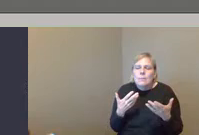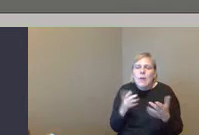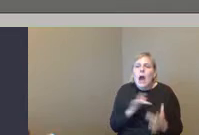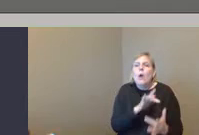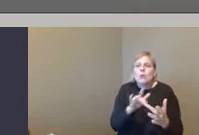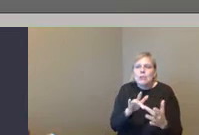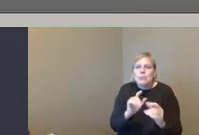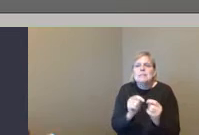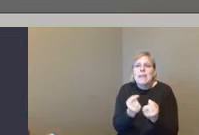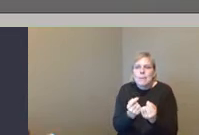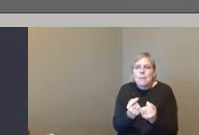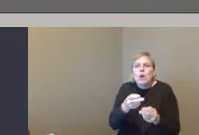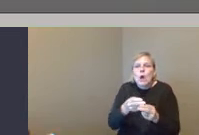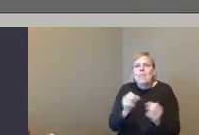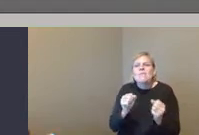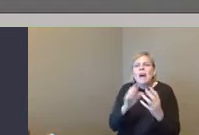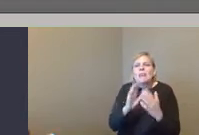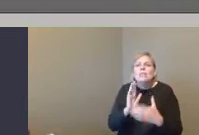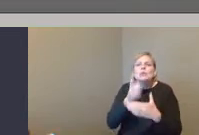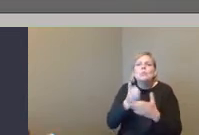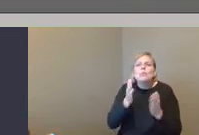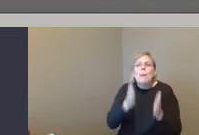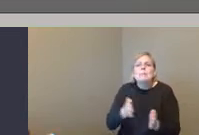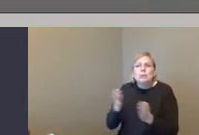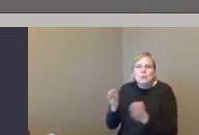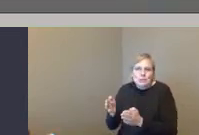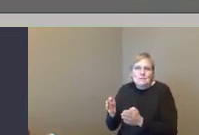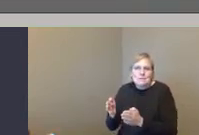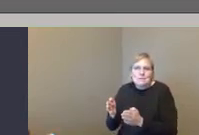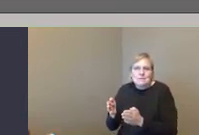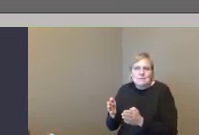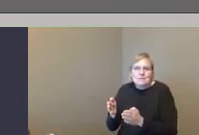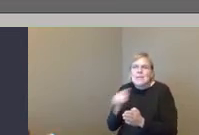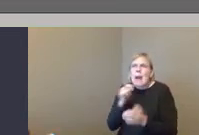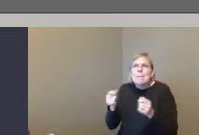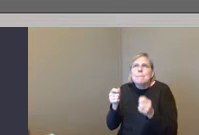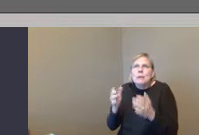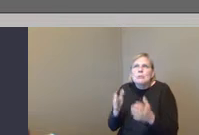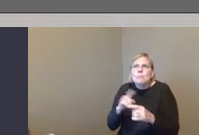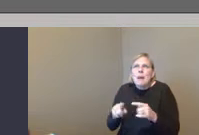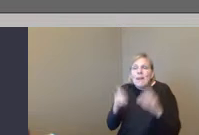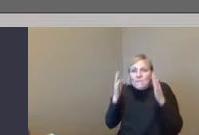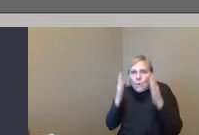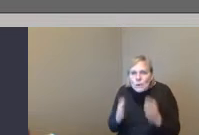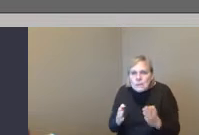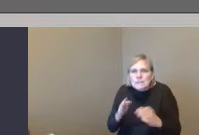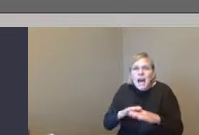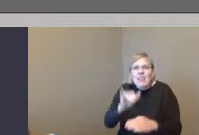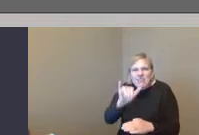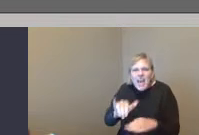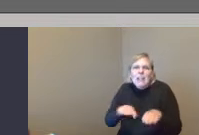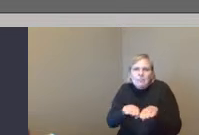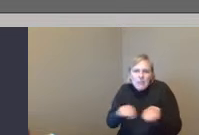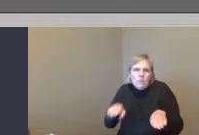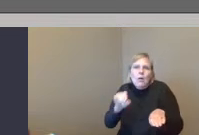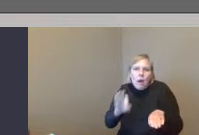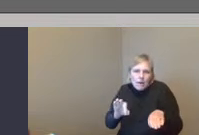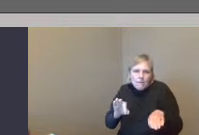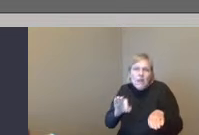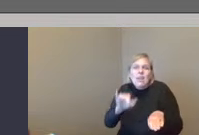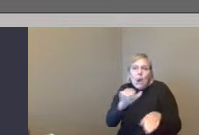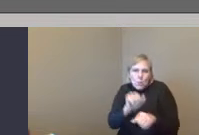outreach team that's called the Violence Interrupters that not manages, but focuses on that level of